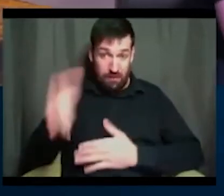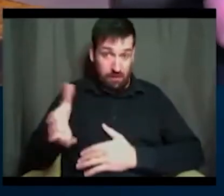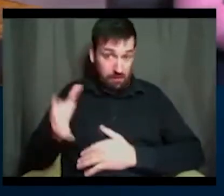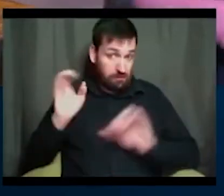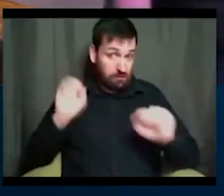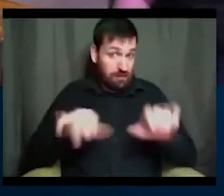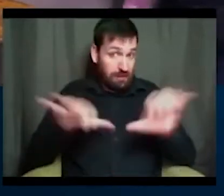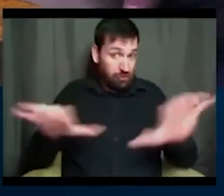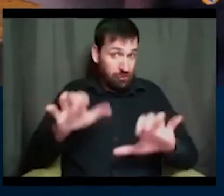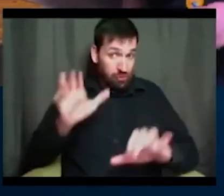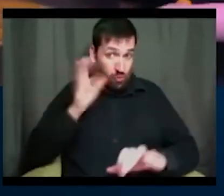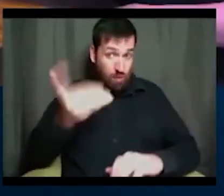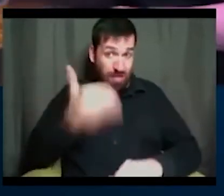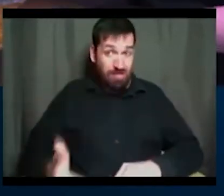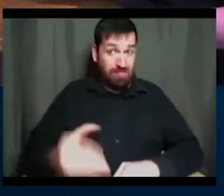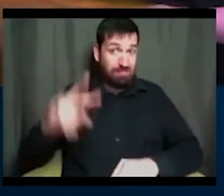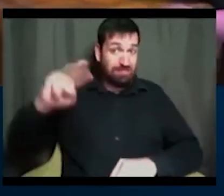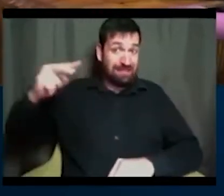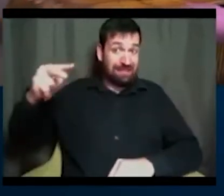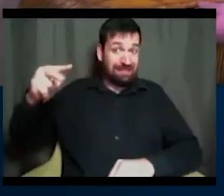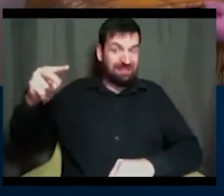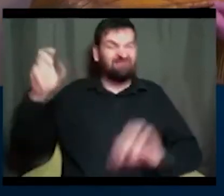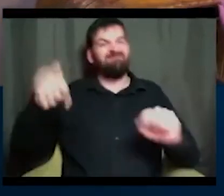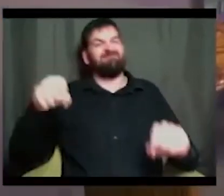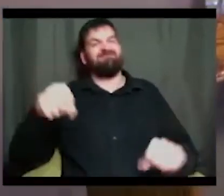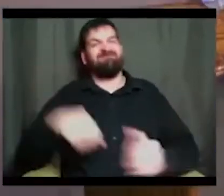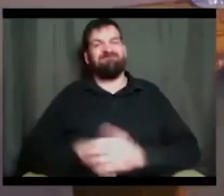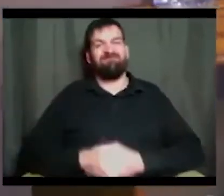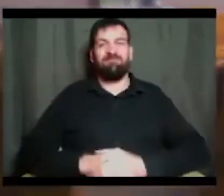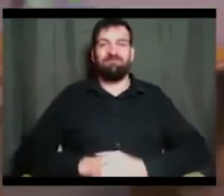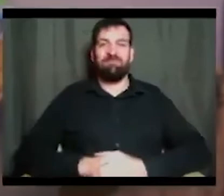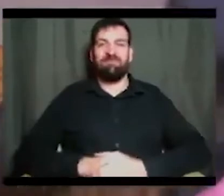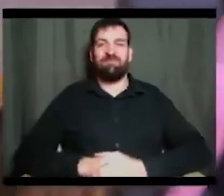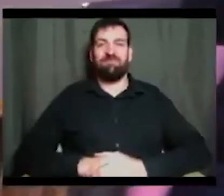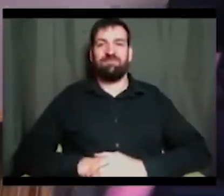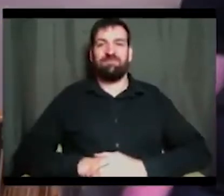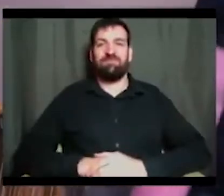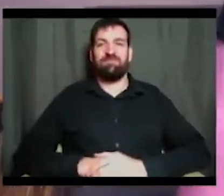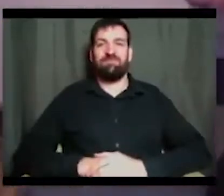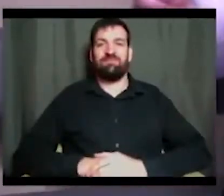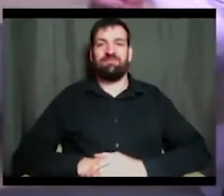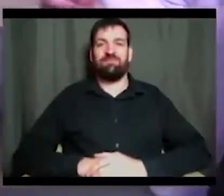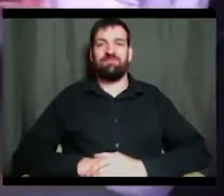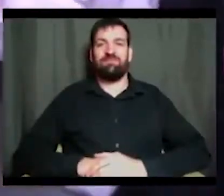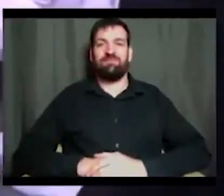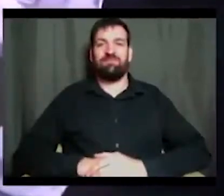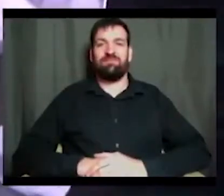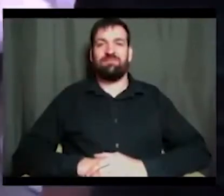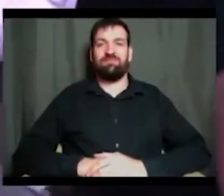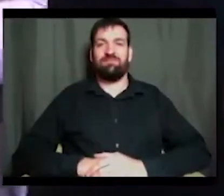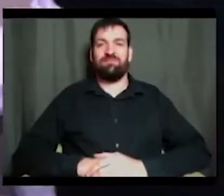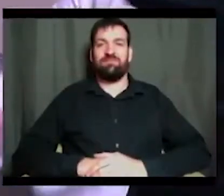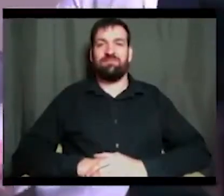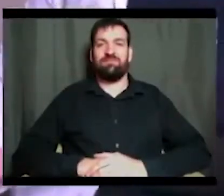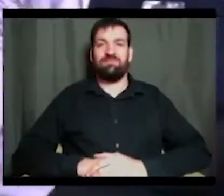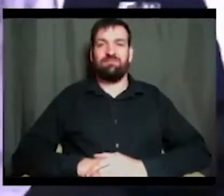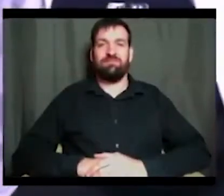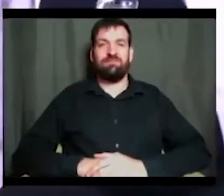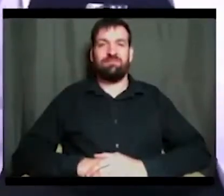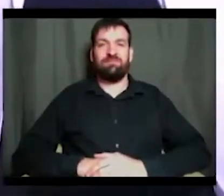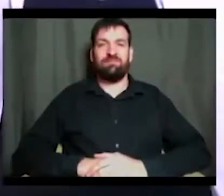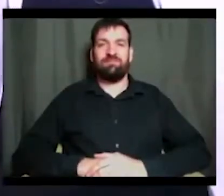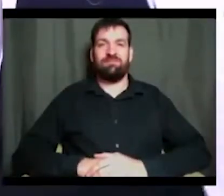2? Yes. Yes. All right, let's do it. Good job, buddy. Congratulations. Oh, I love